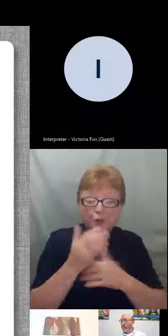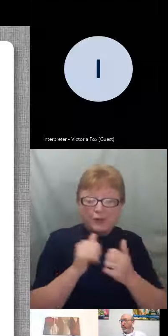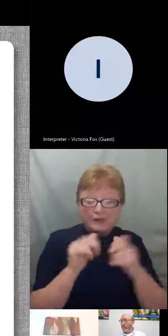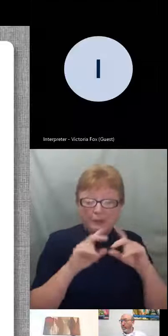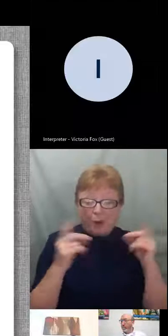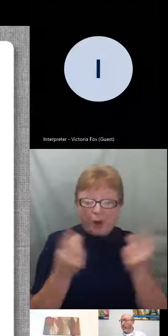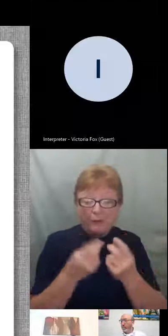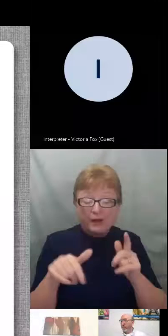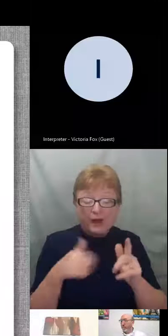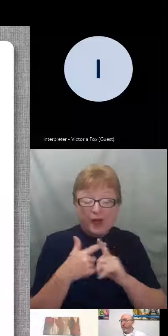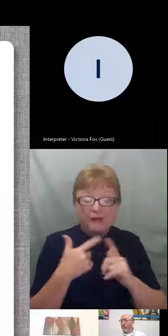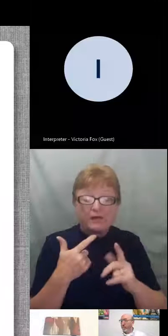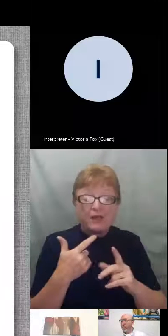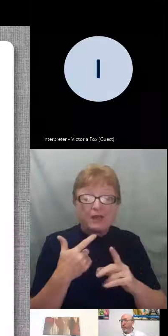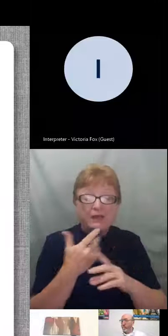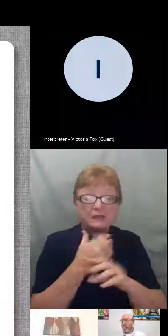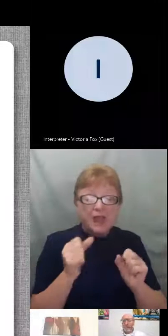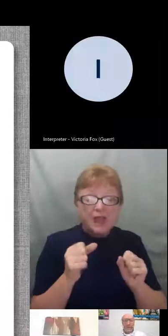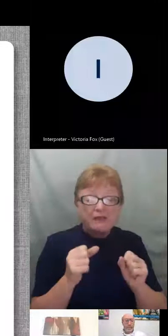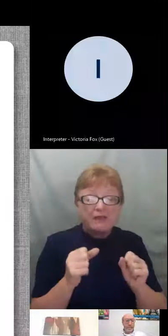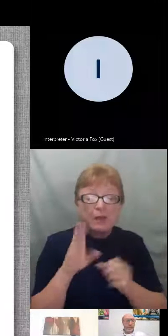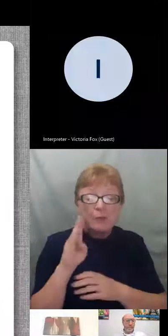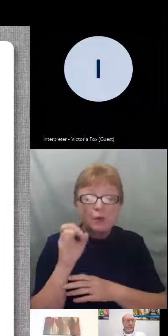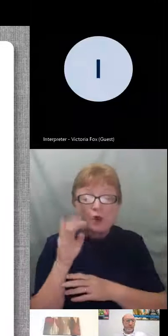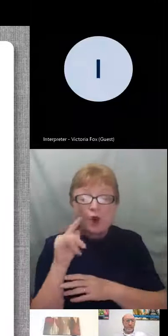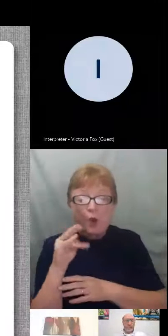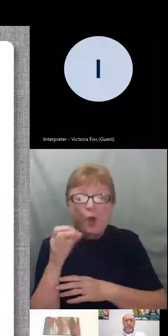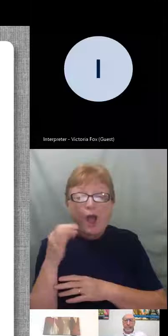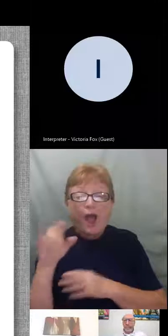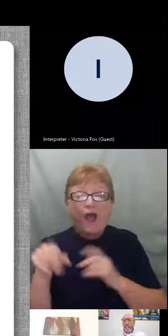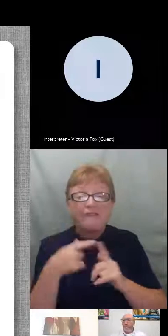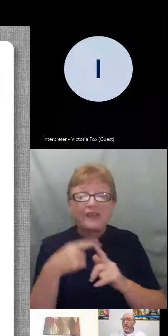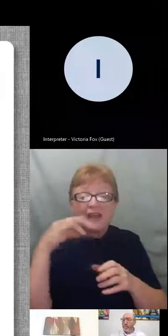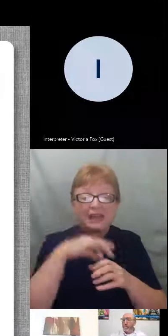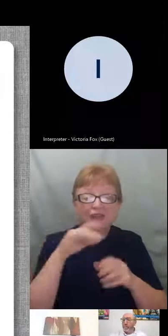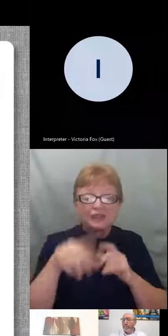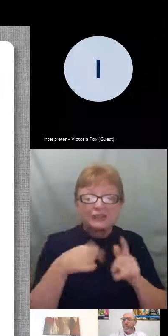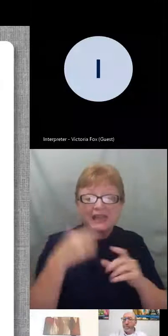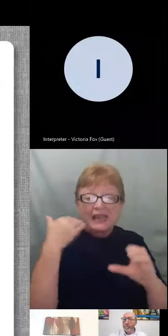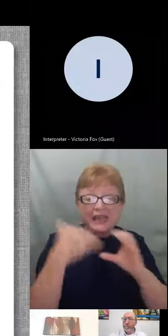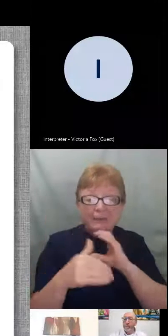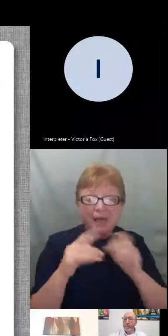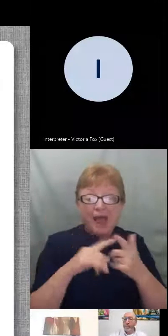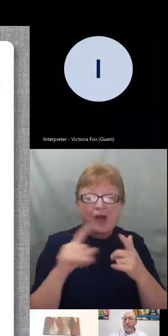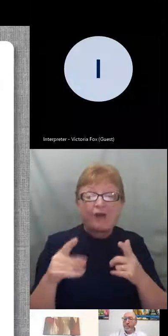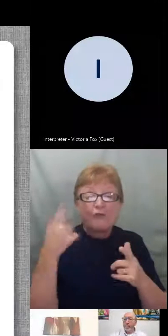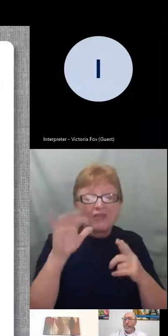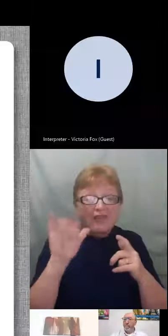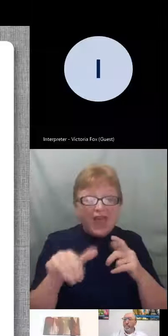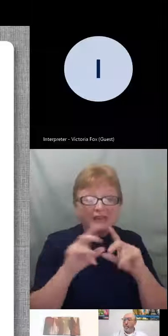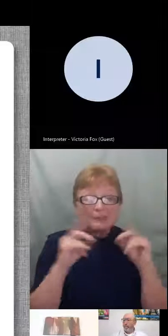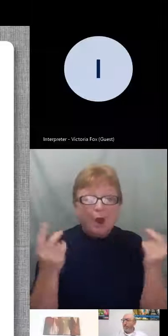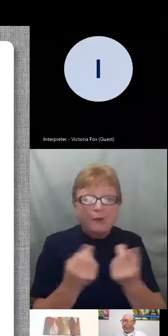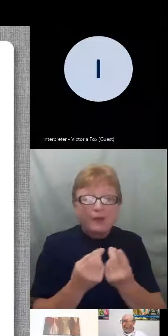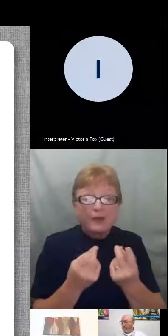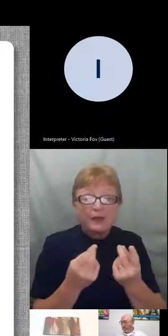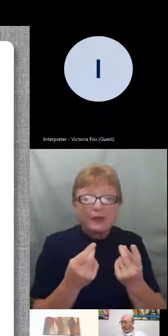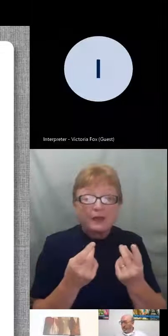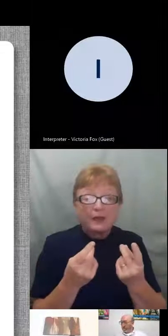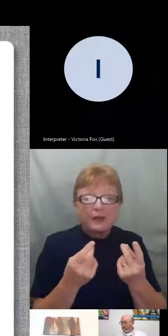of State Bureau of Elections. The email address for that department